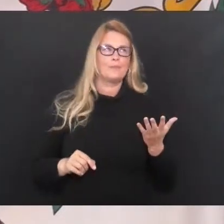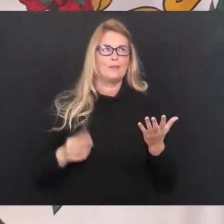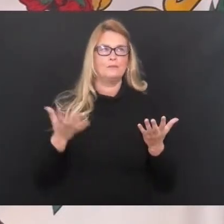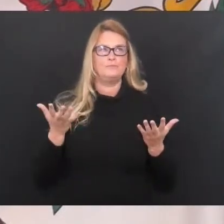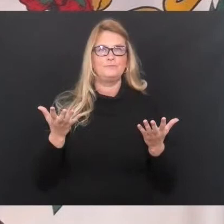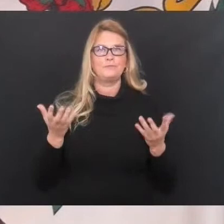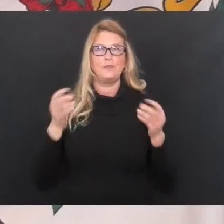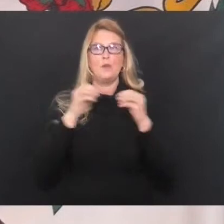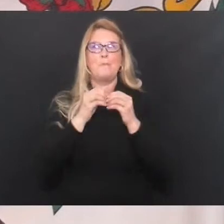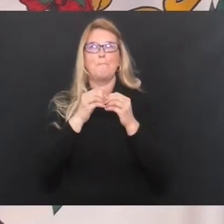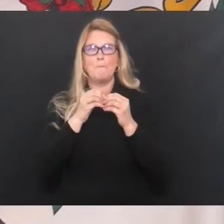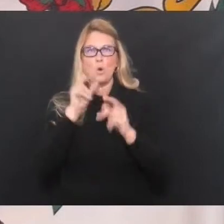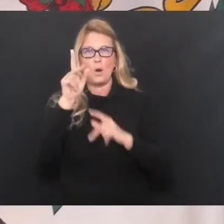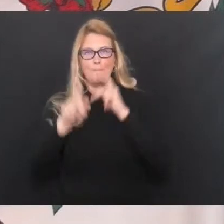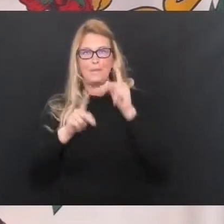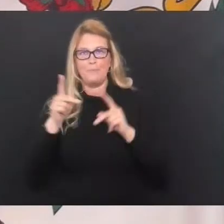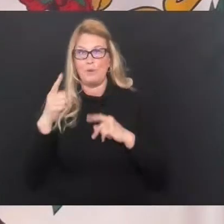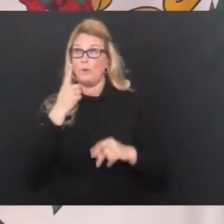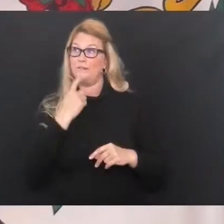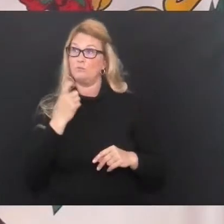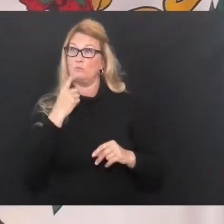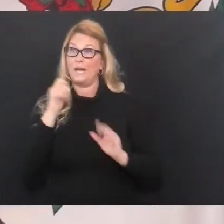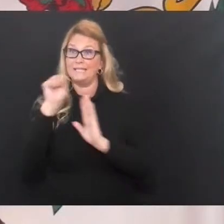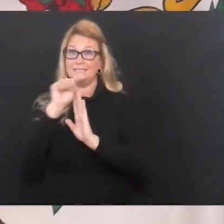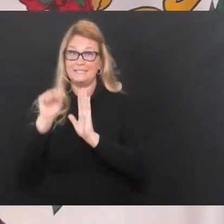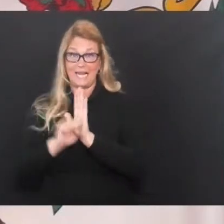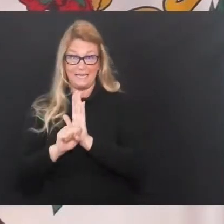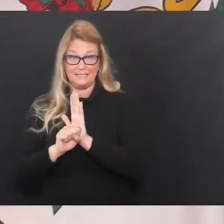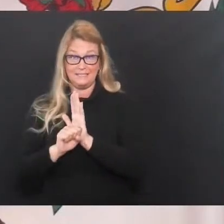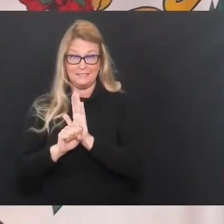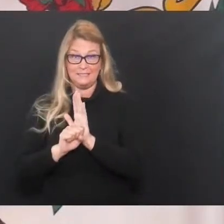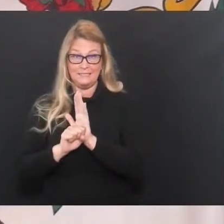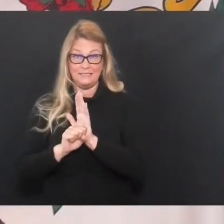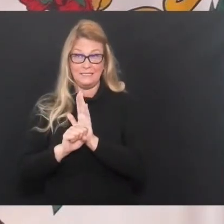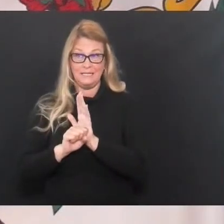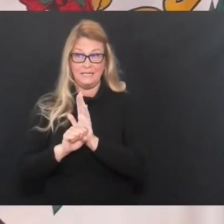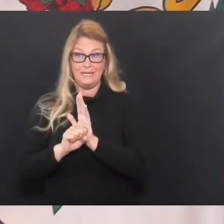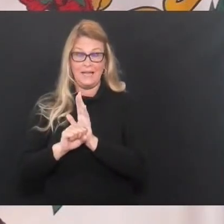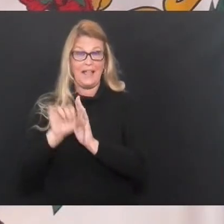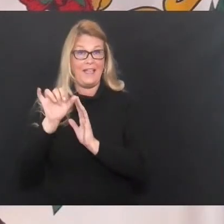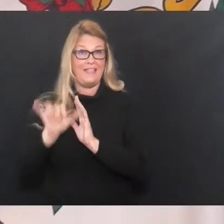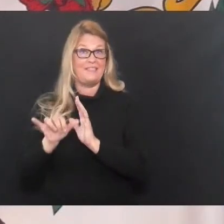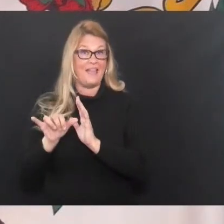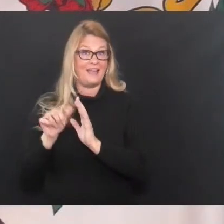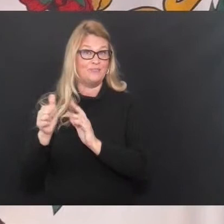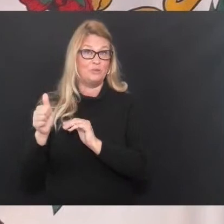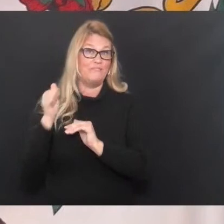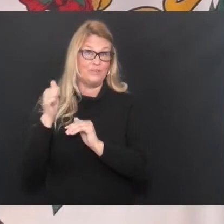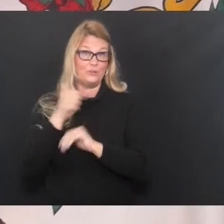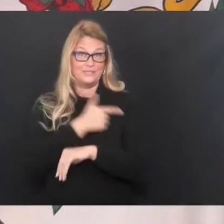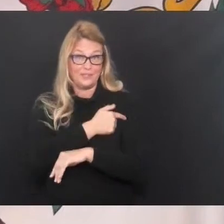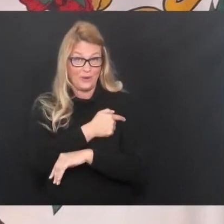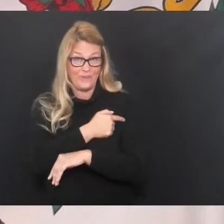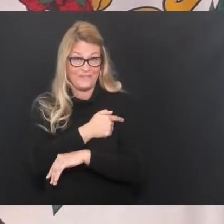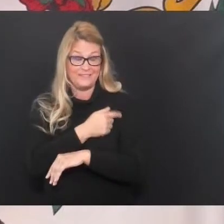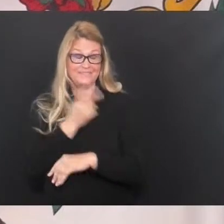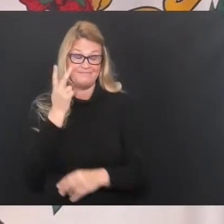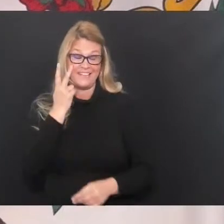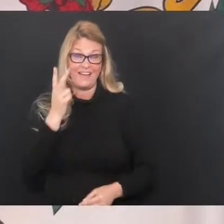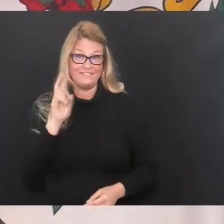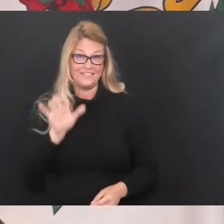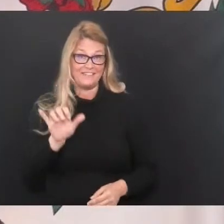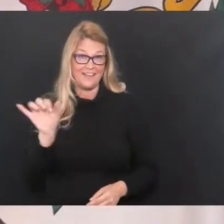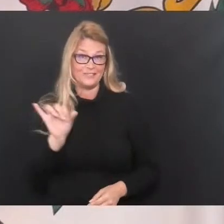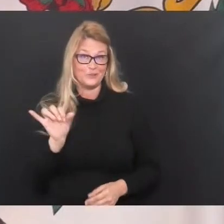there are more people in red states that are hesitant. I've seen that. I have